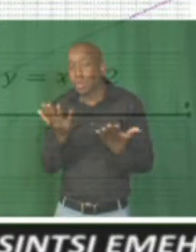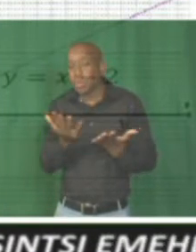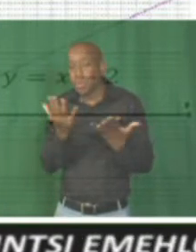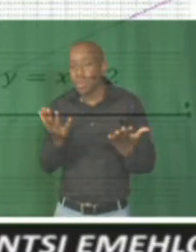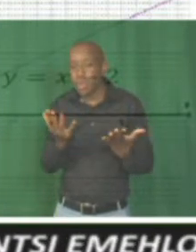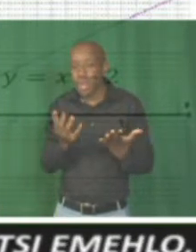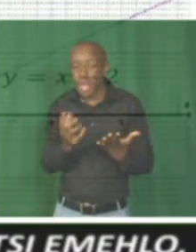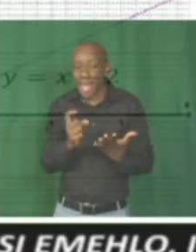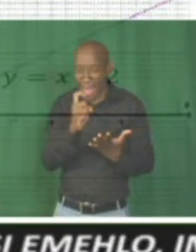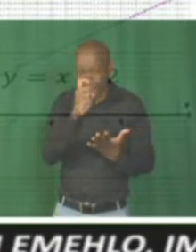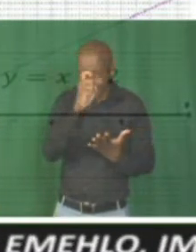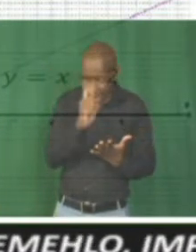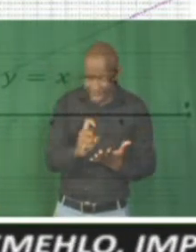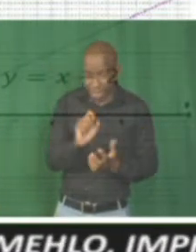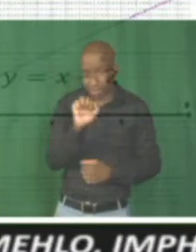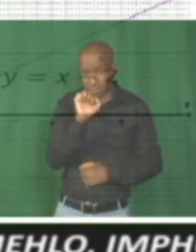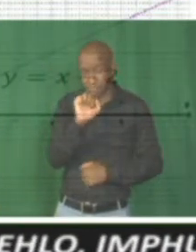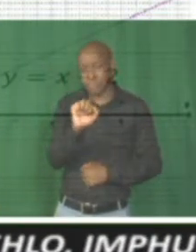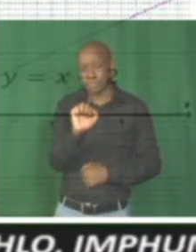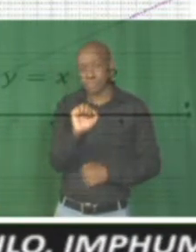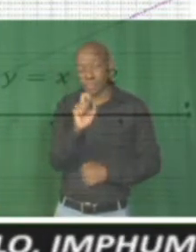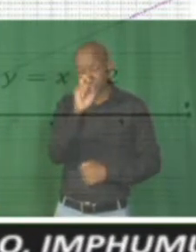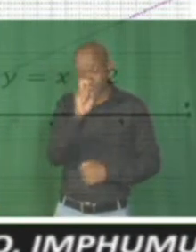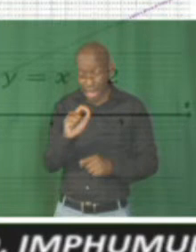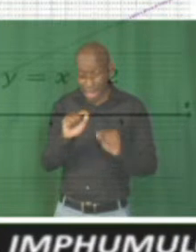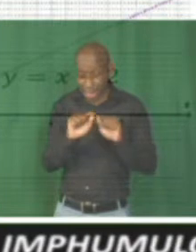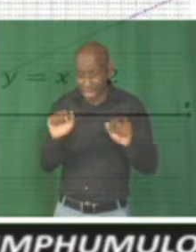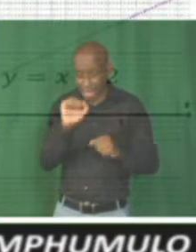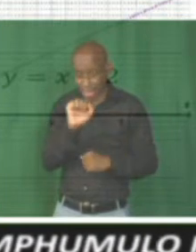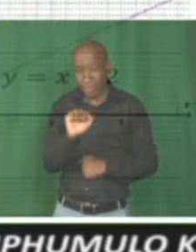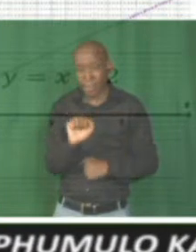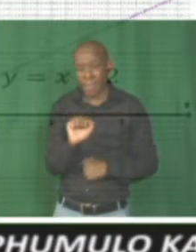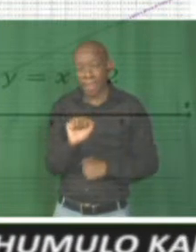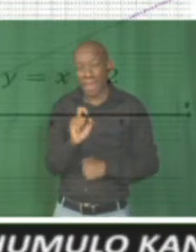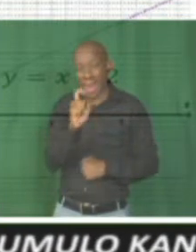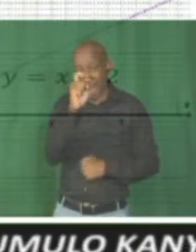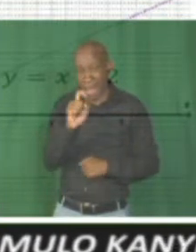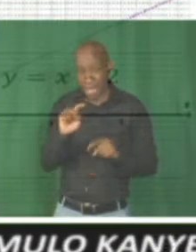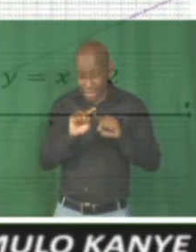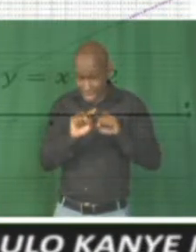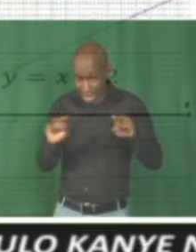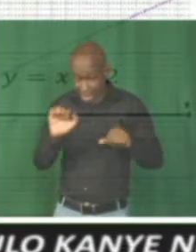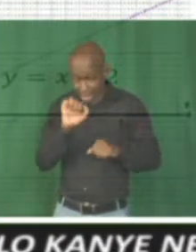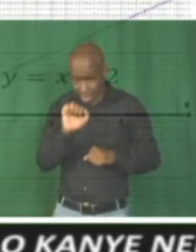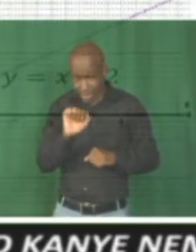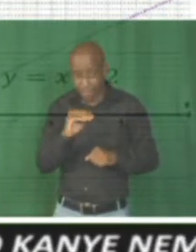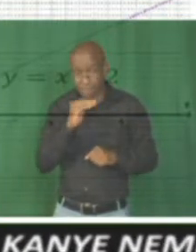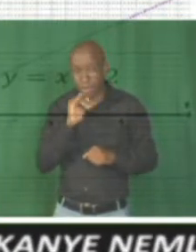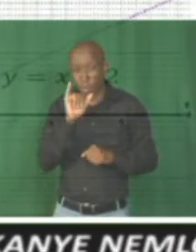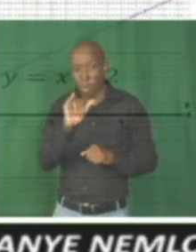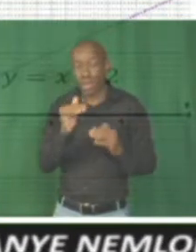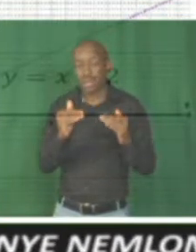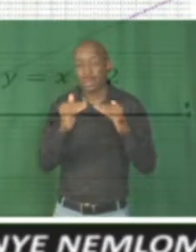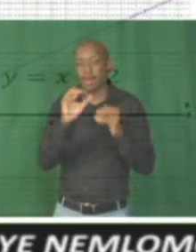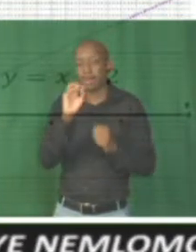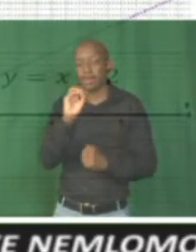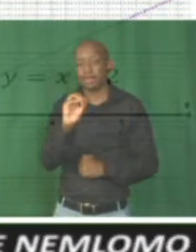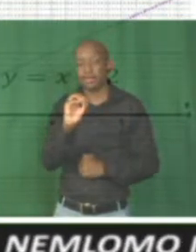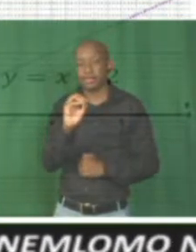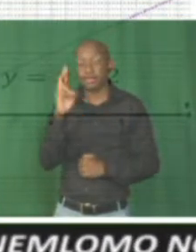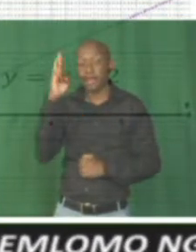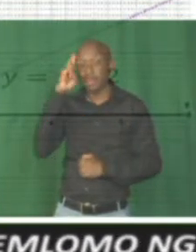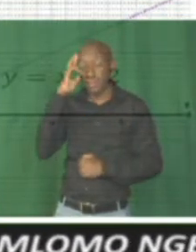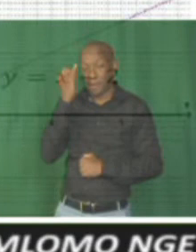the x-axis. Now the line that is y is equal to 0 is the x-axis. So that now, remember we said in the